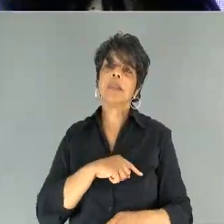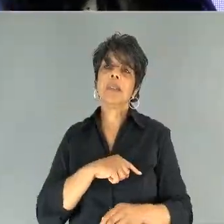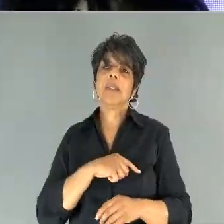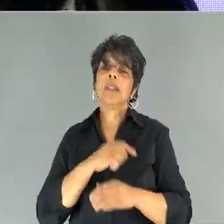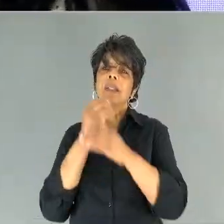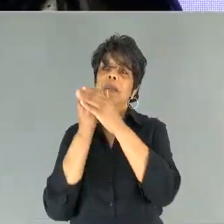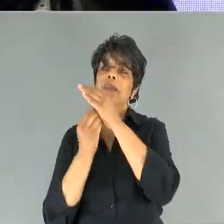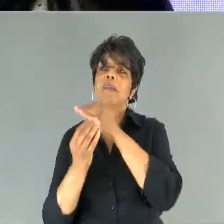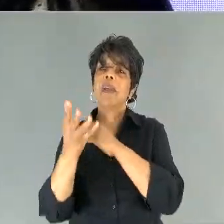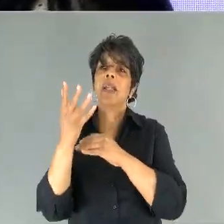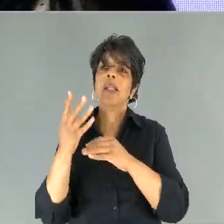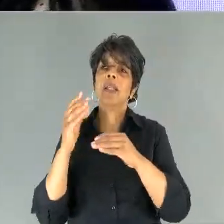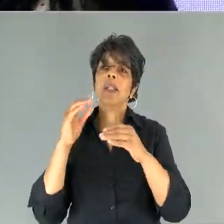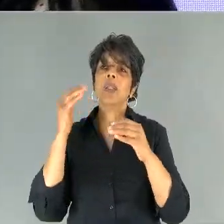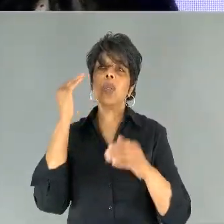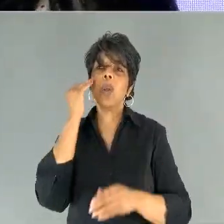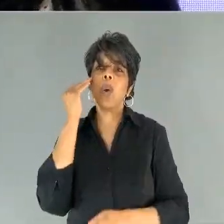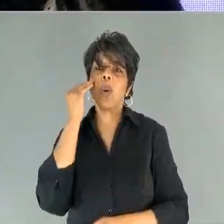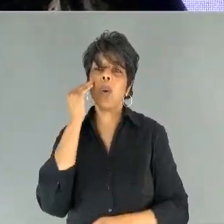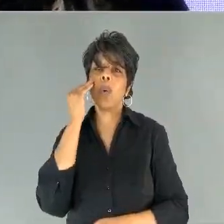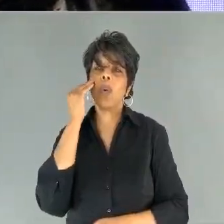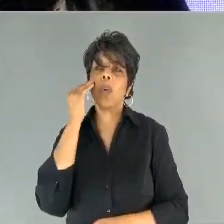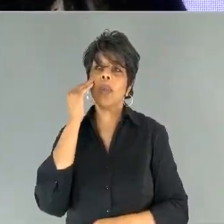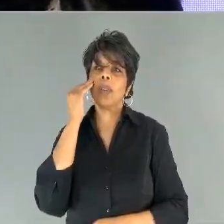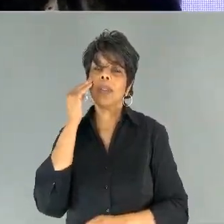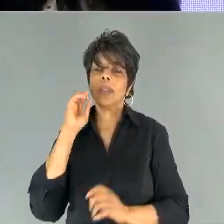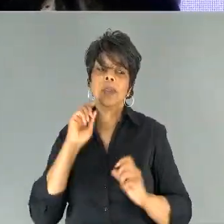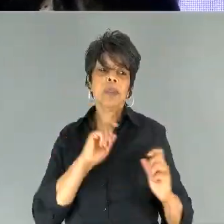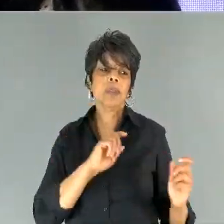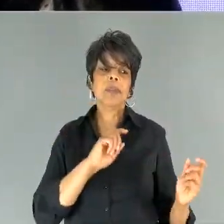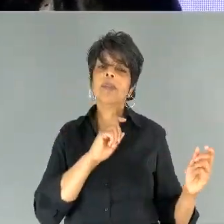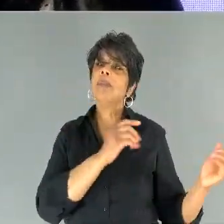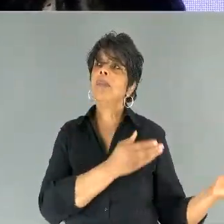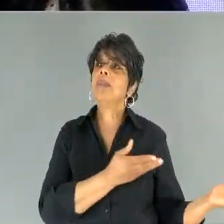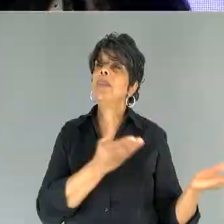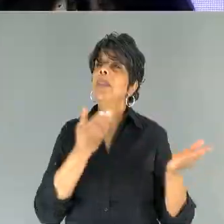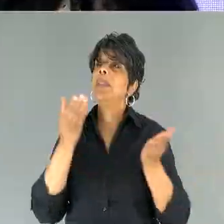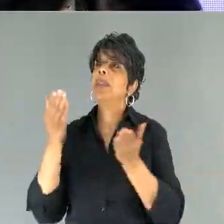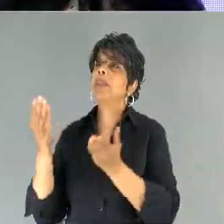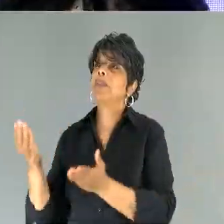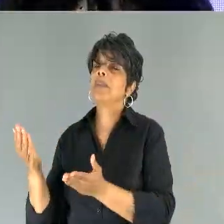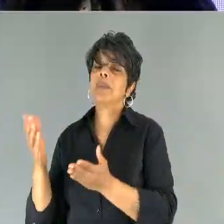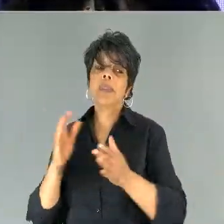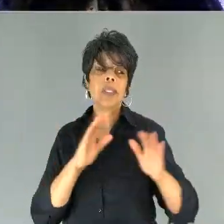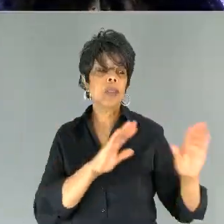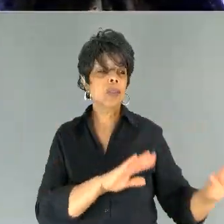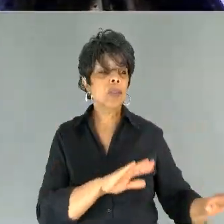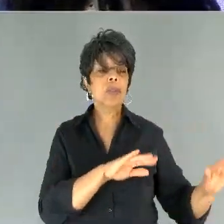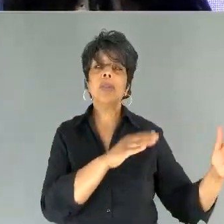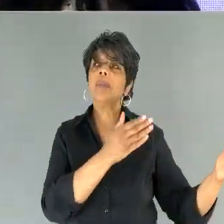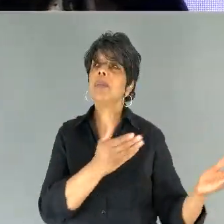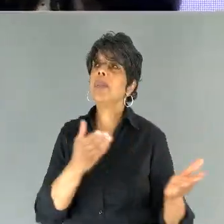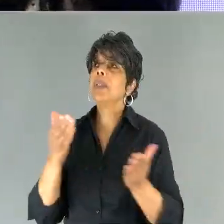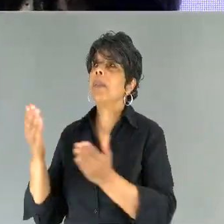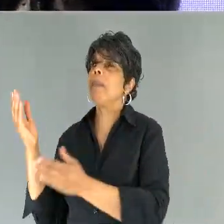children and to carry them back to the house of God